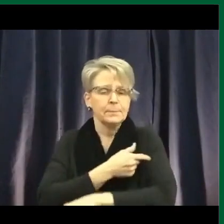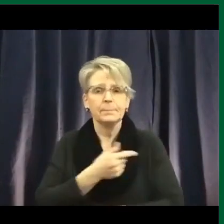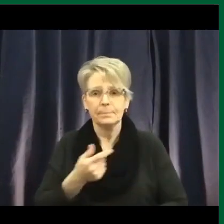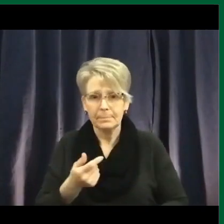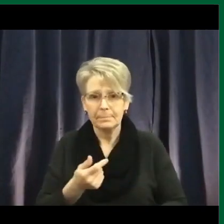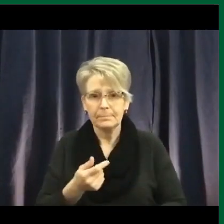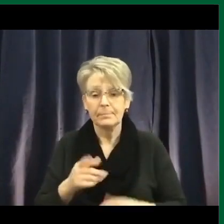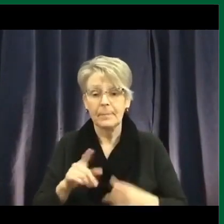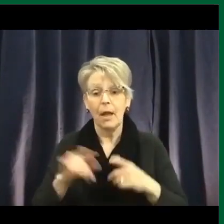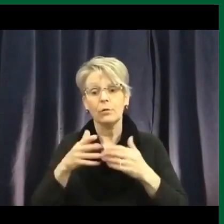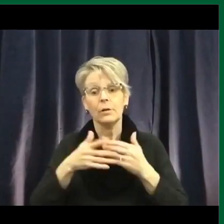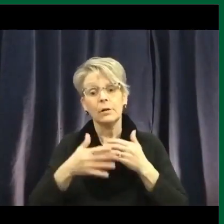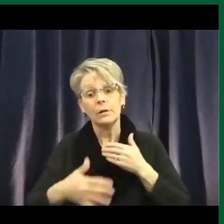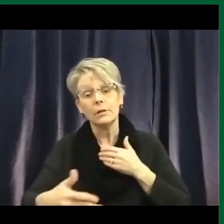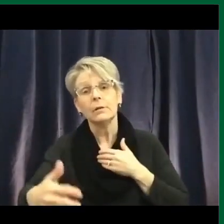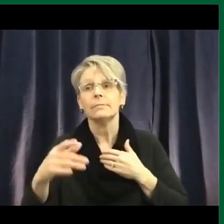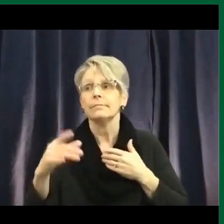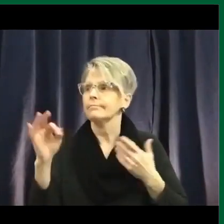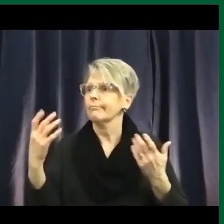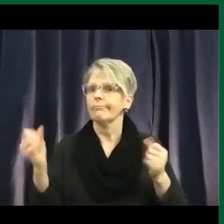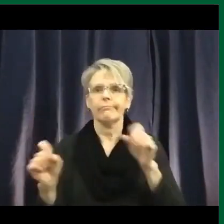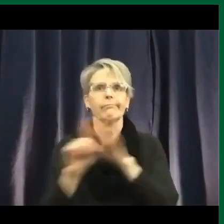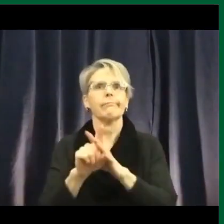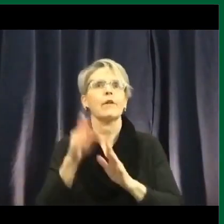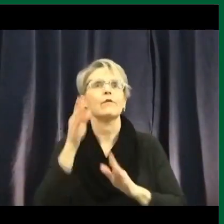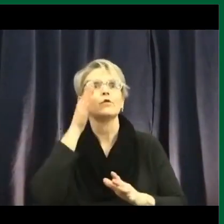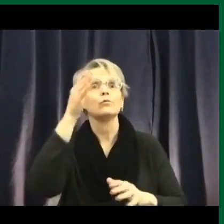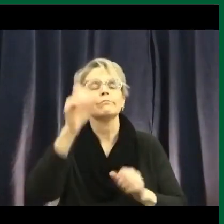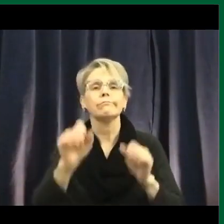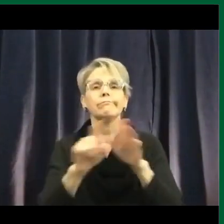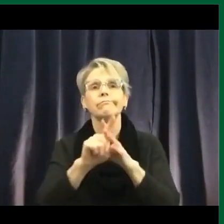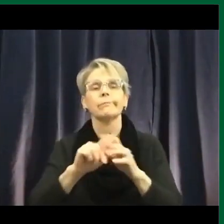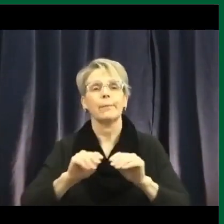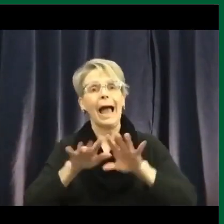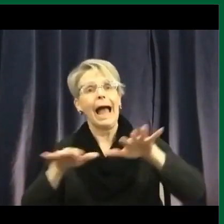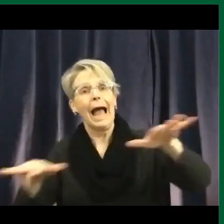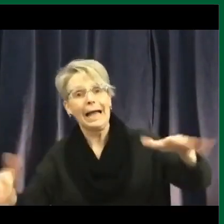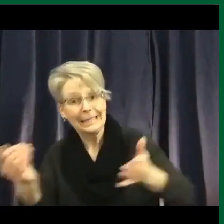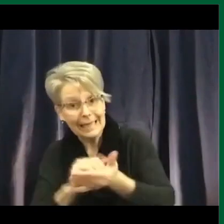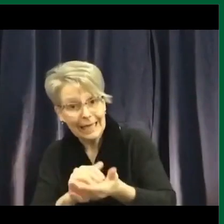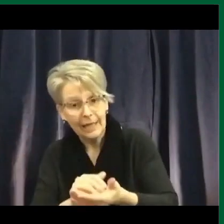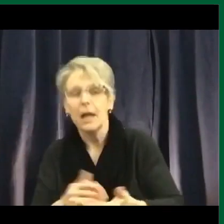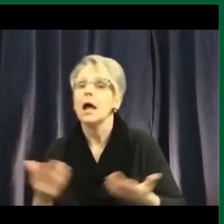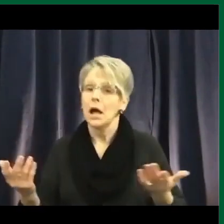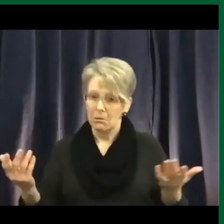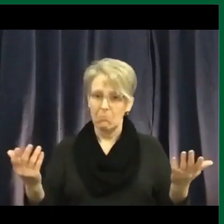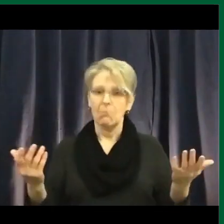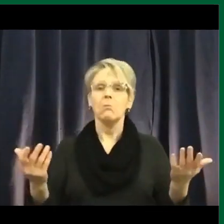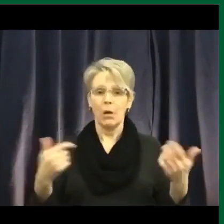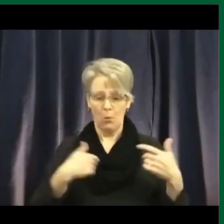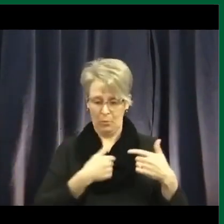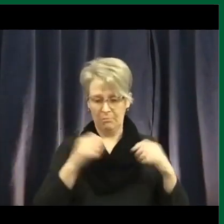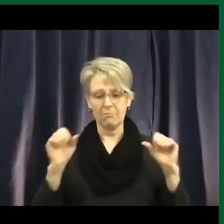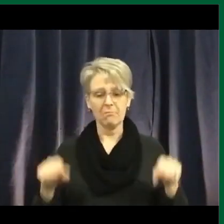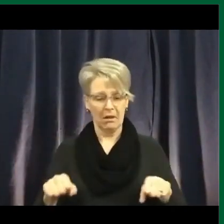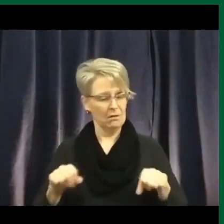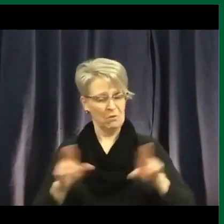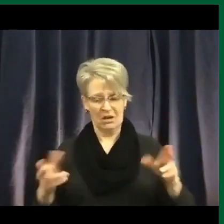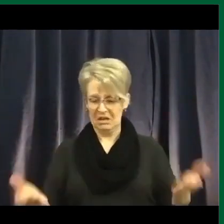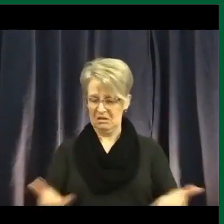we are to, face another pandemic, we most certainly would have, as I say, that research capacity, the